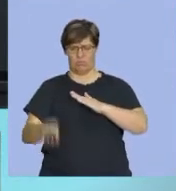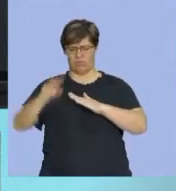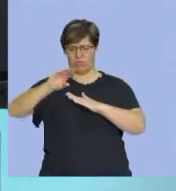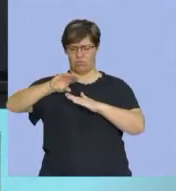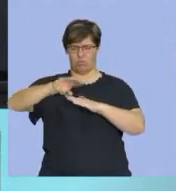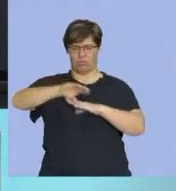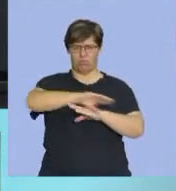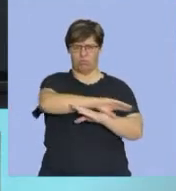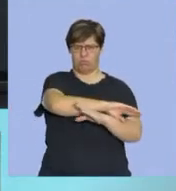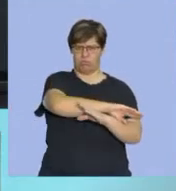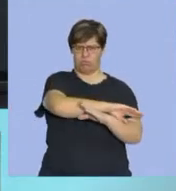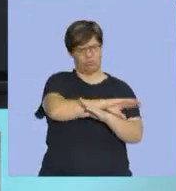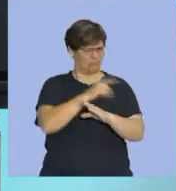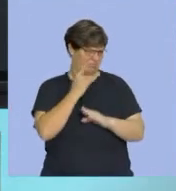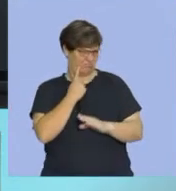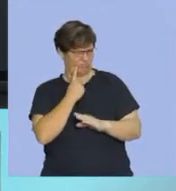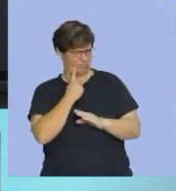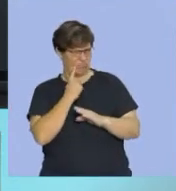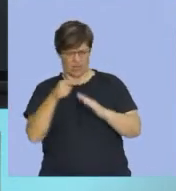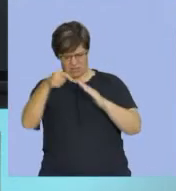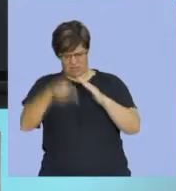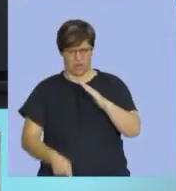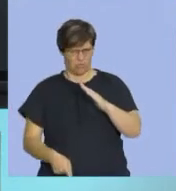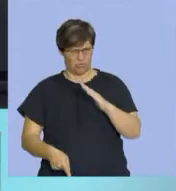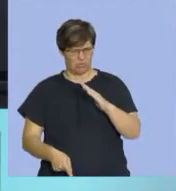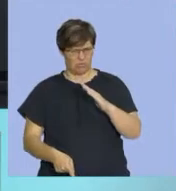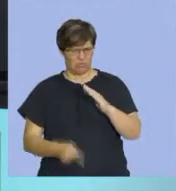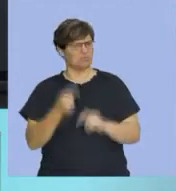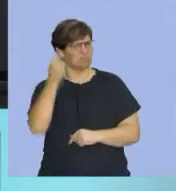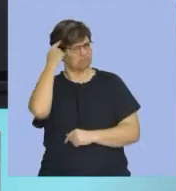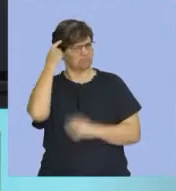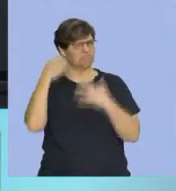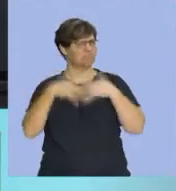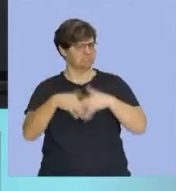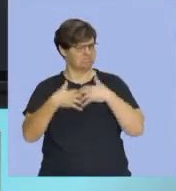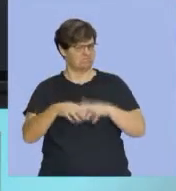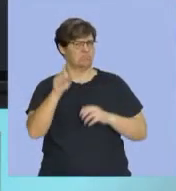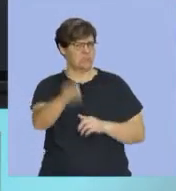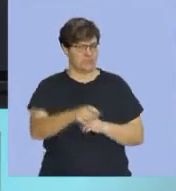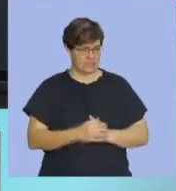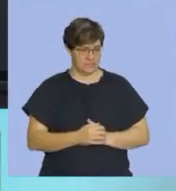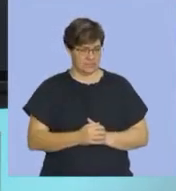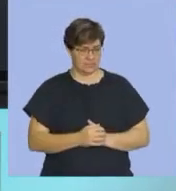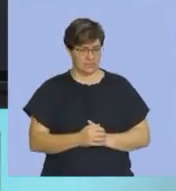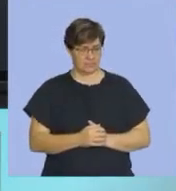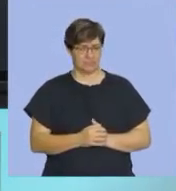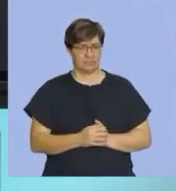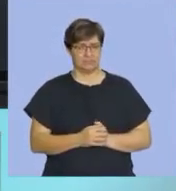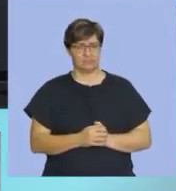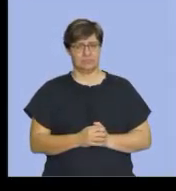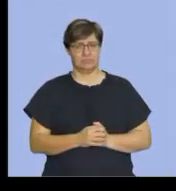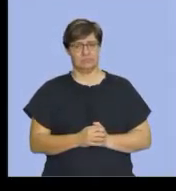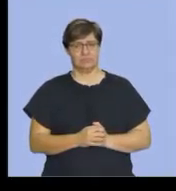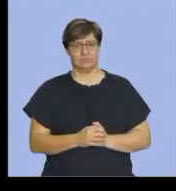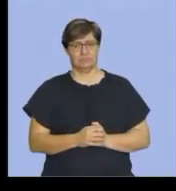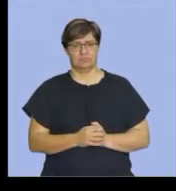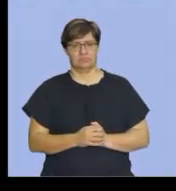will go down a slope. These are things we need to think about. So that's what we're going to do today.